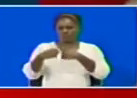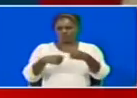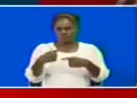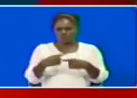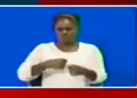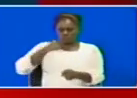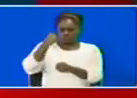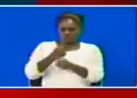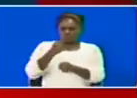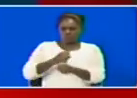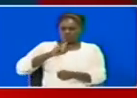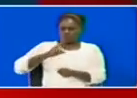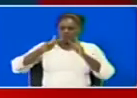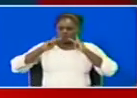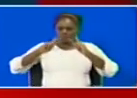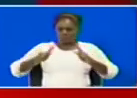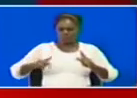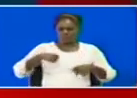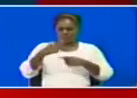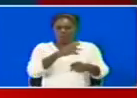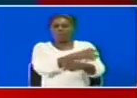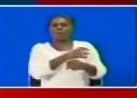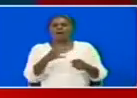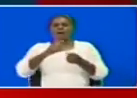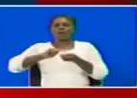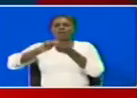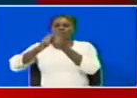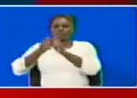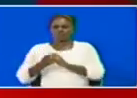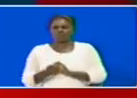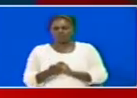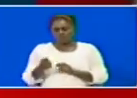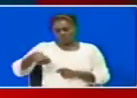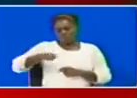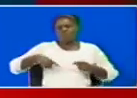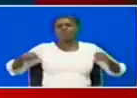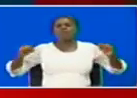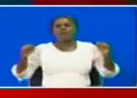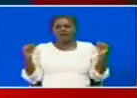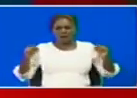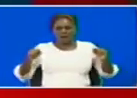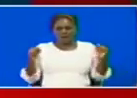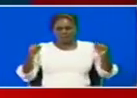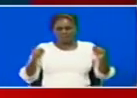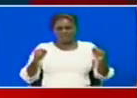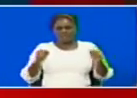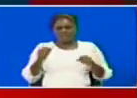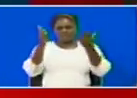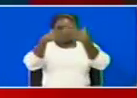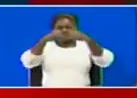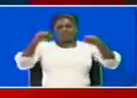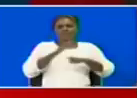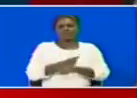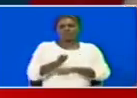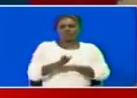carry out the orderly and peaceful transfer of power and we are grateful to President Obama